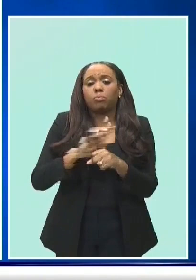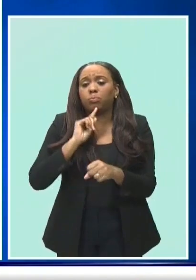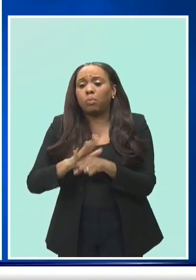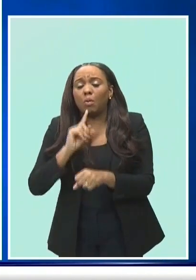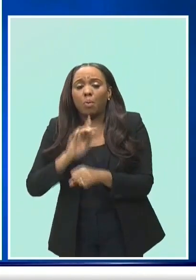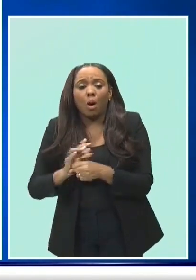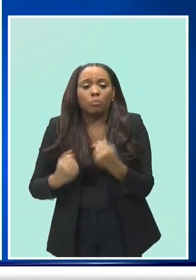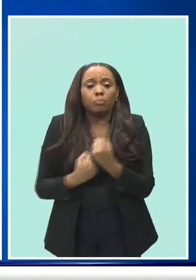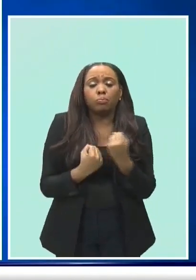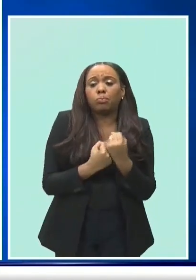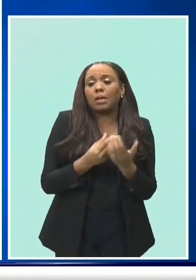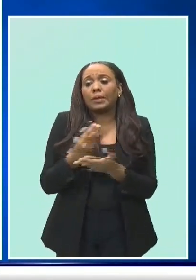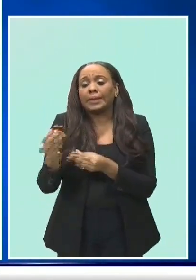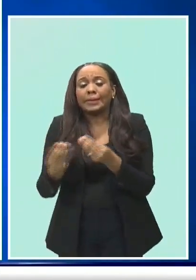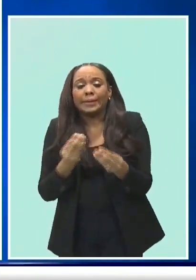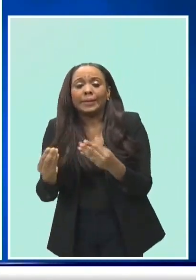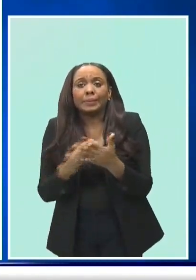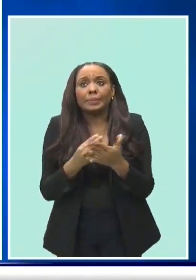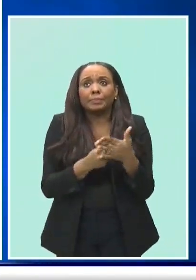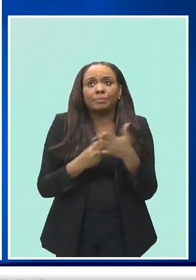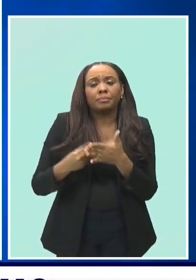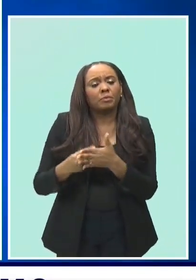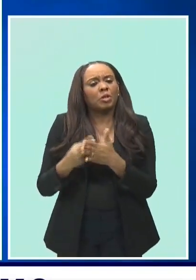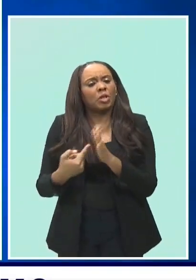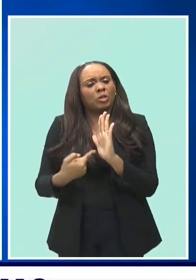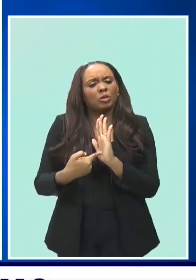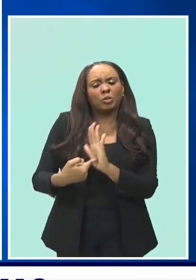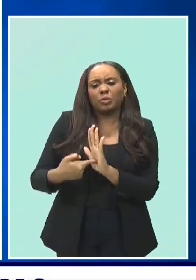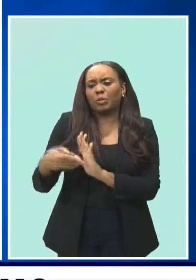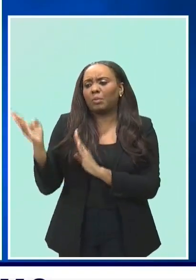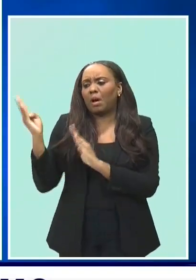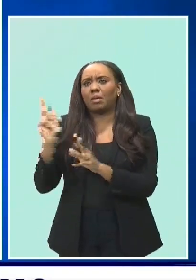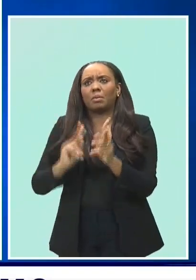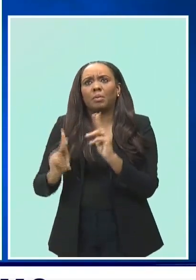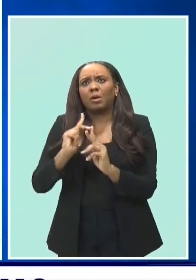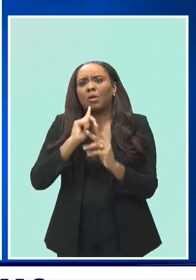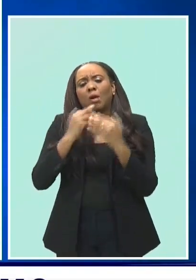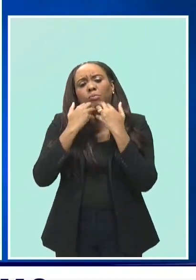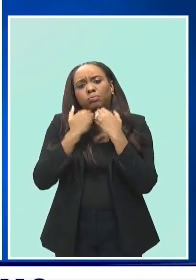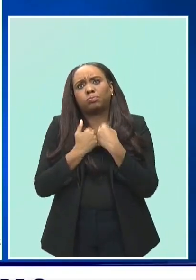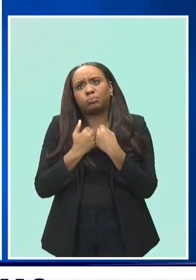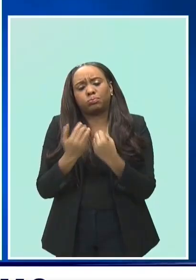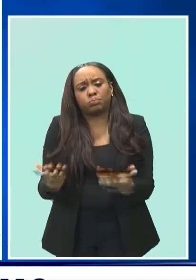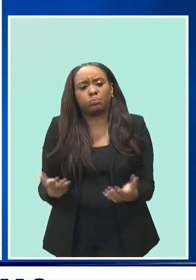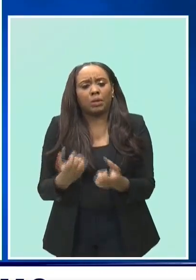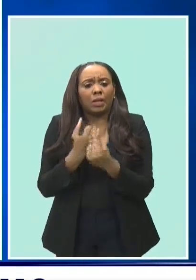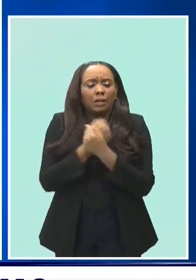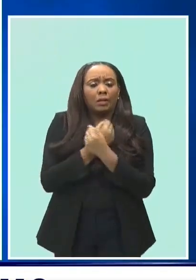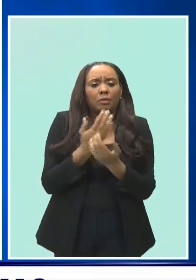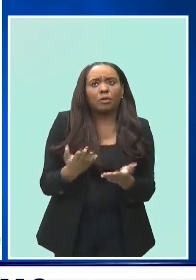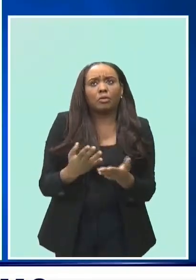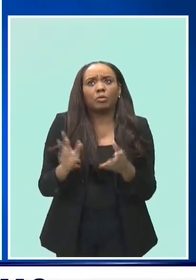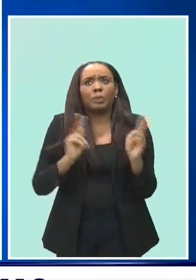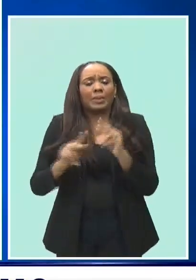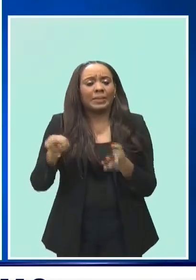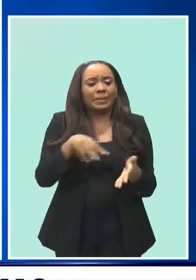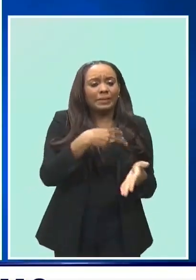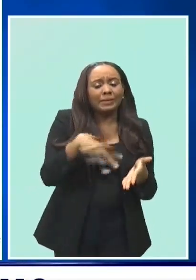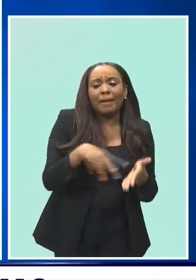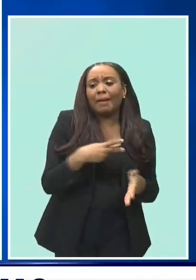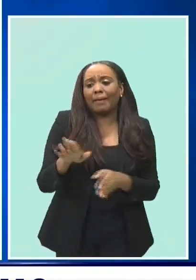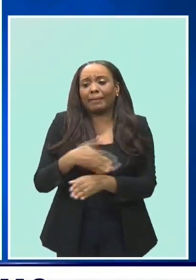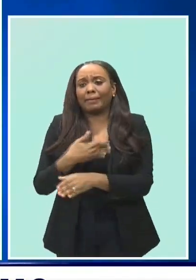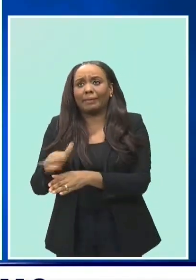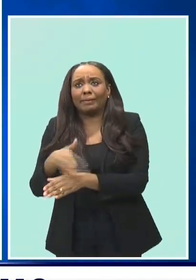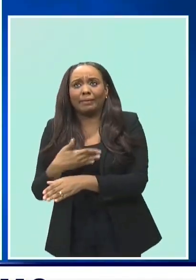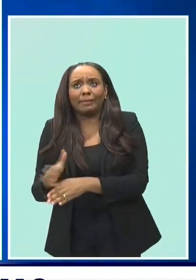they showed the people of the Bahamas just how much they care. And local artists, singers, dancers, and musicians ensured